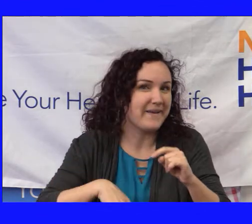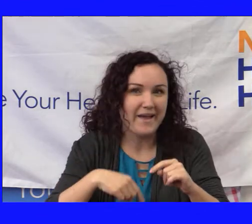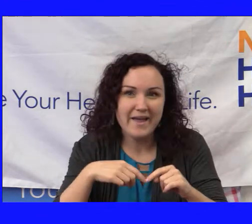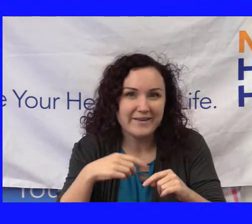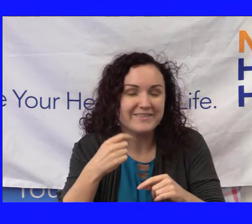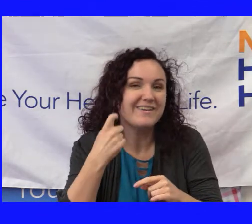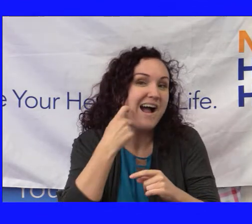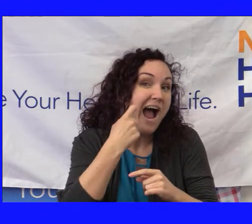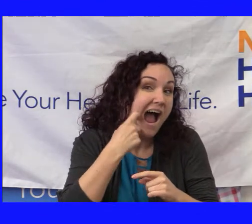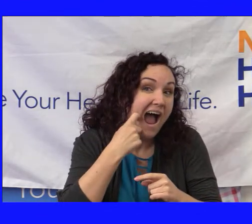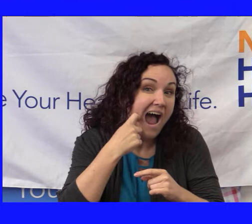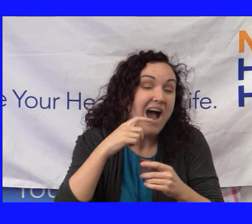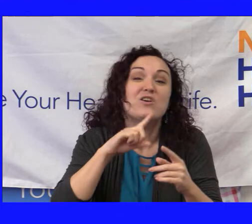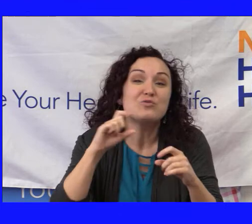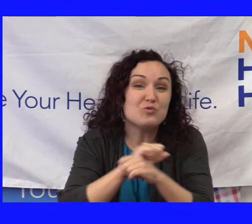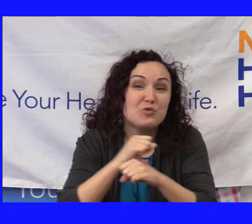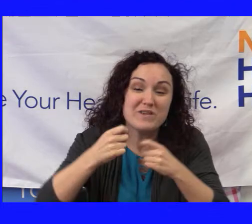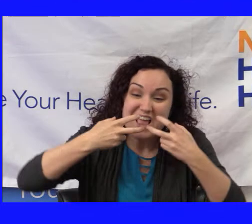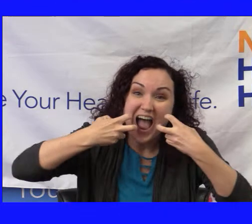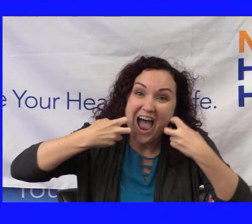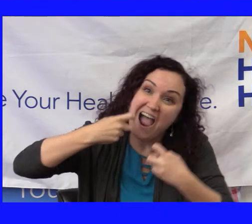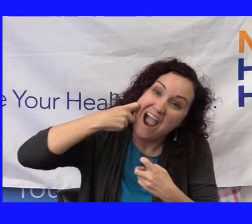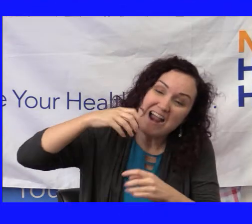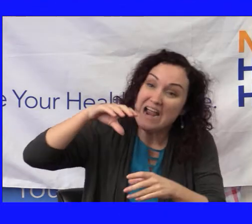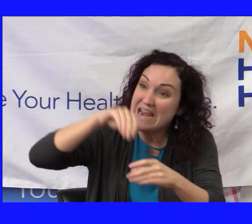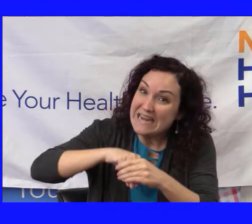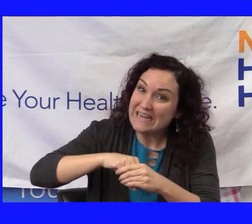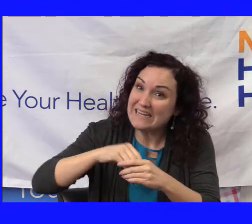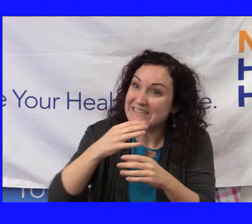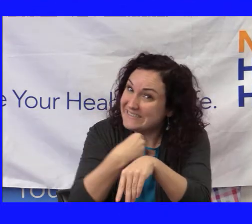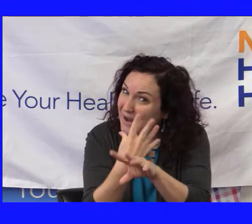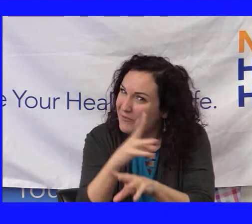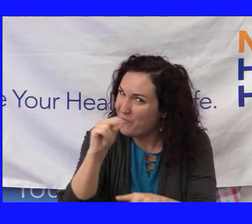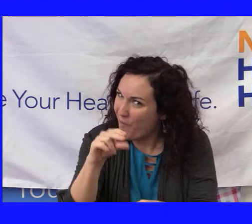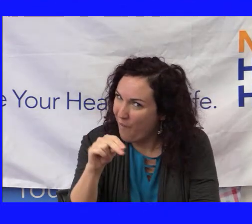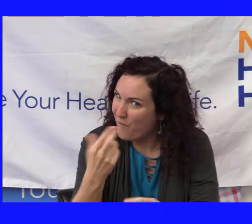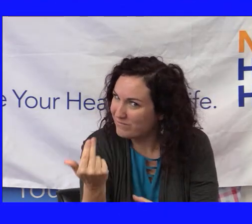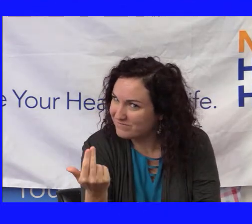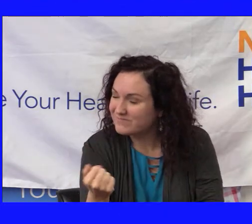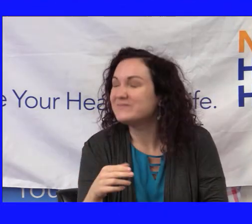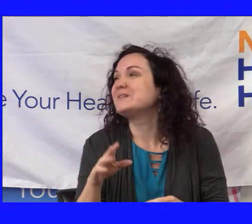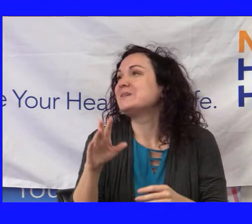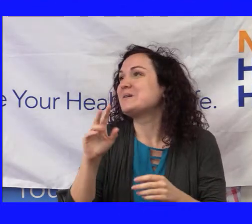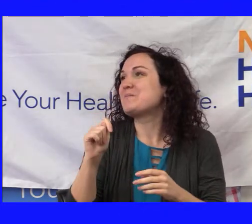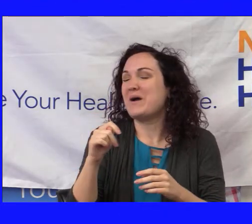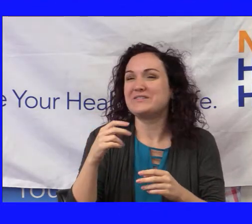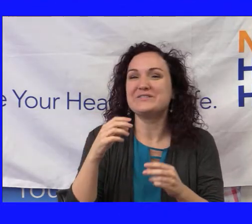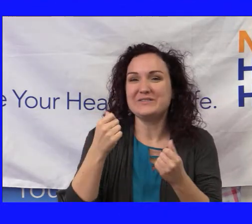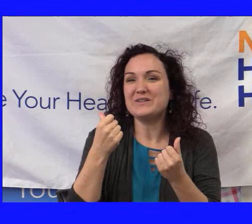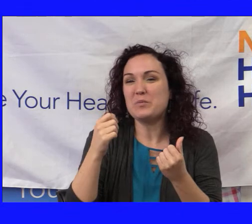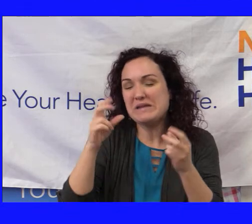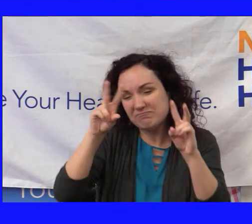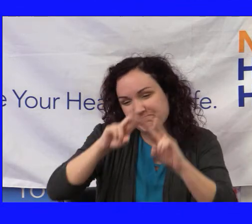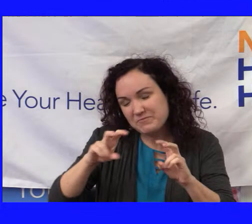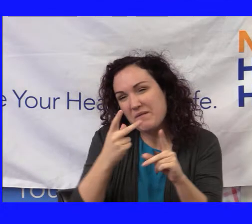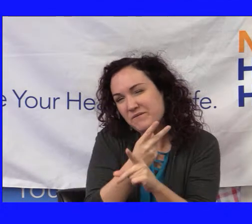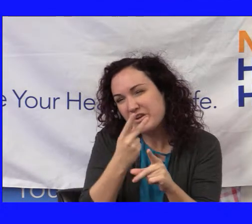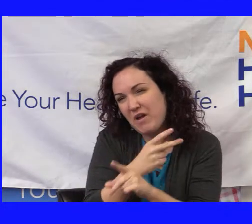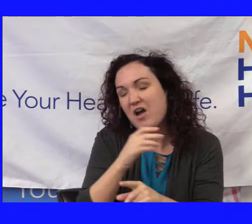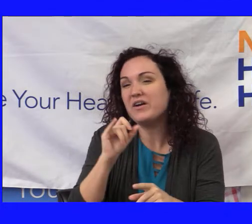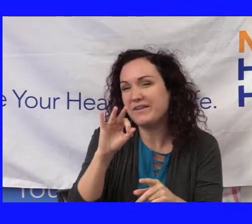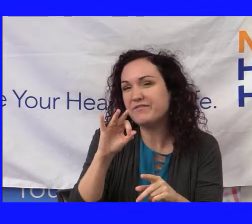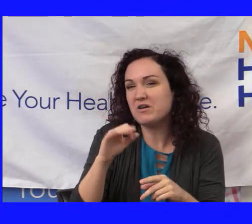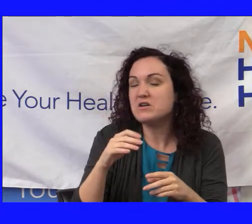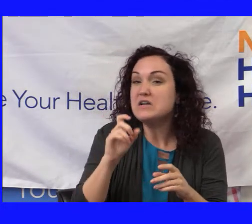triage patients as to whether or not they need to be taken from group homes into the OR to be examined, or whether or not they can be managed locally